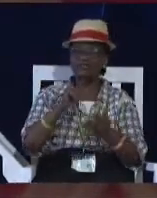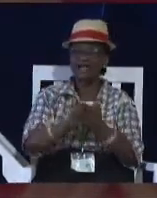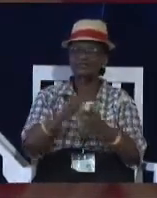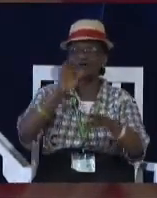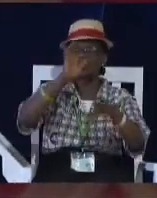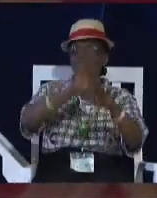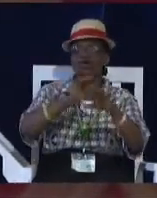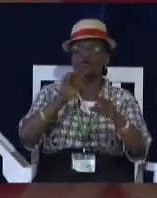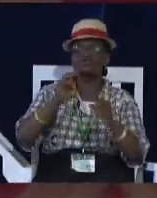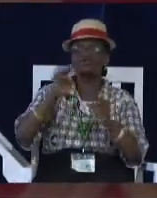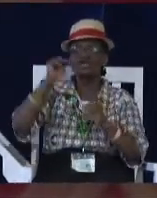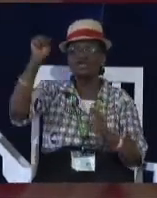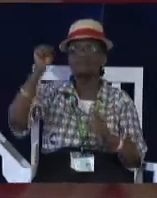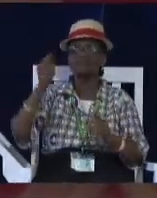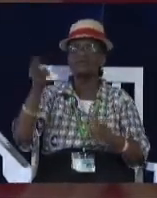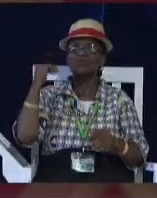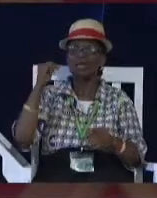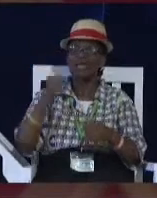were made whole.